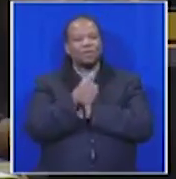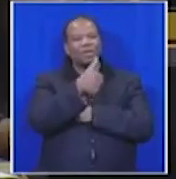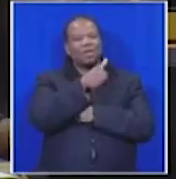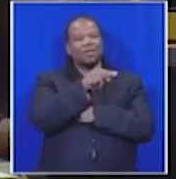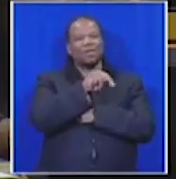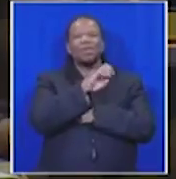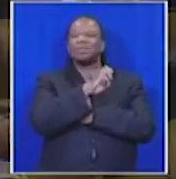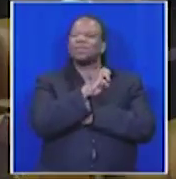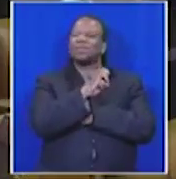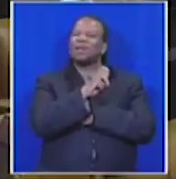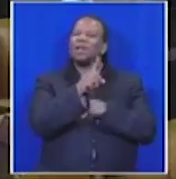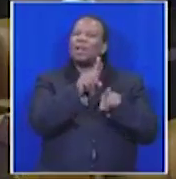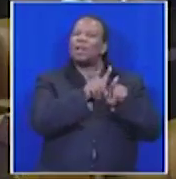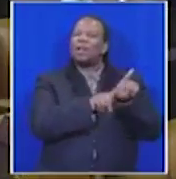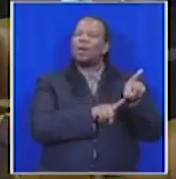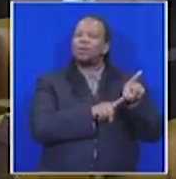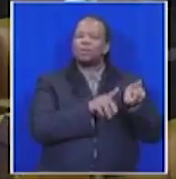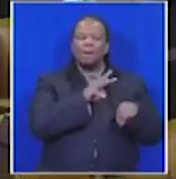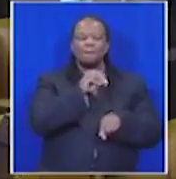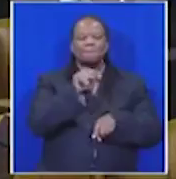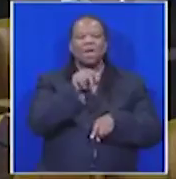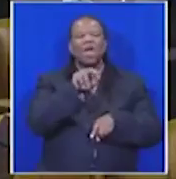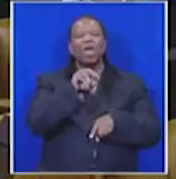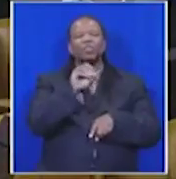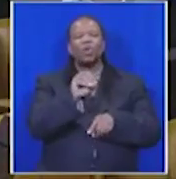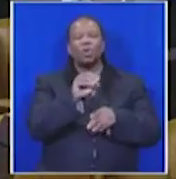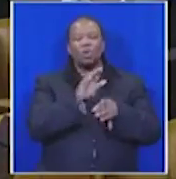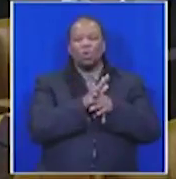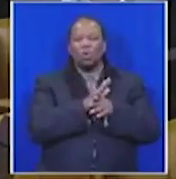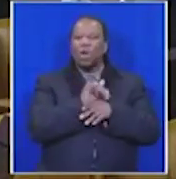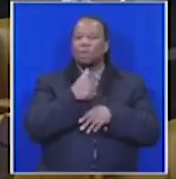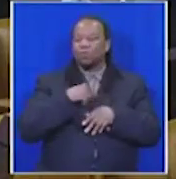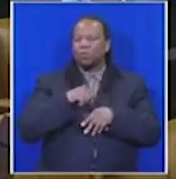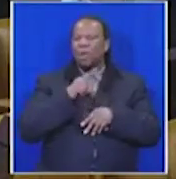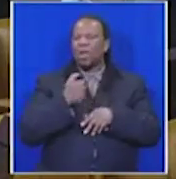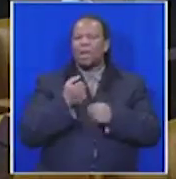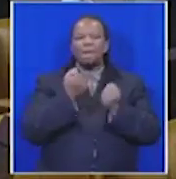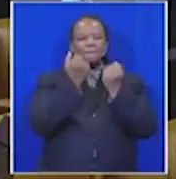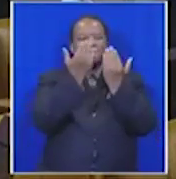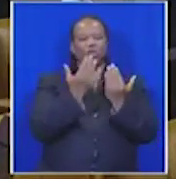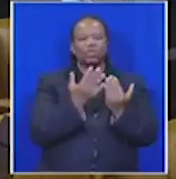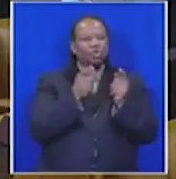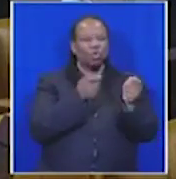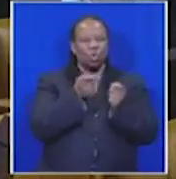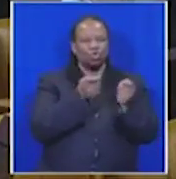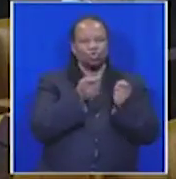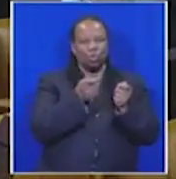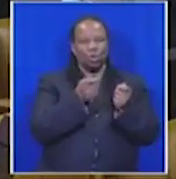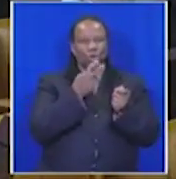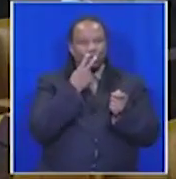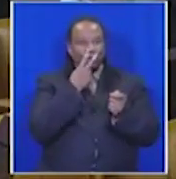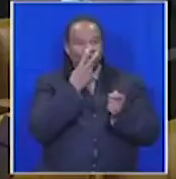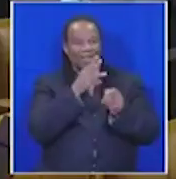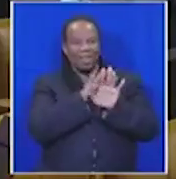control of metro and municipal budgets totaling hundreds of billions of rand, resulting in an end to the days of tenderpreneurs